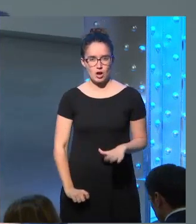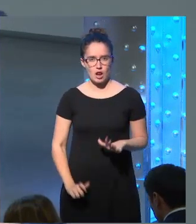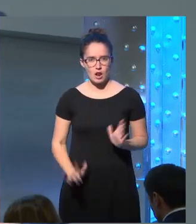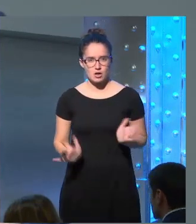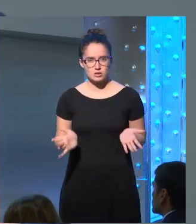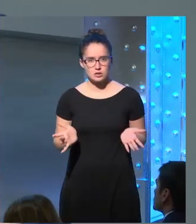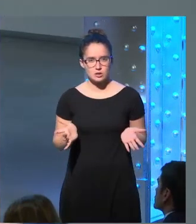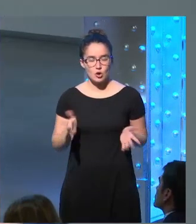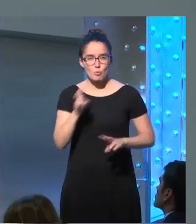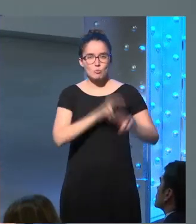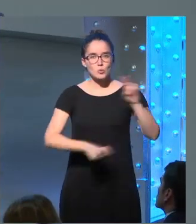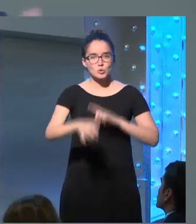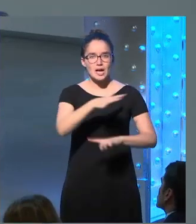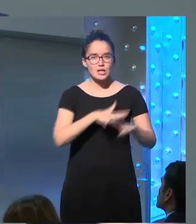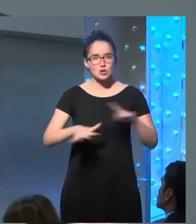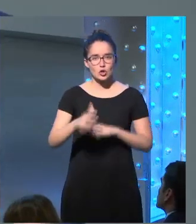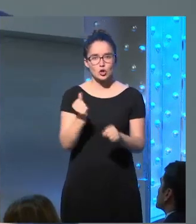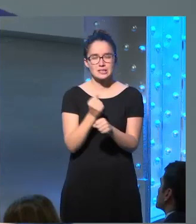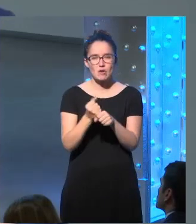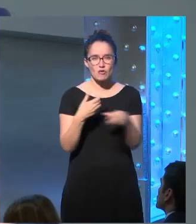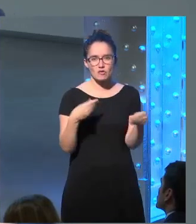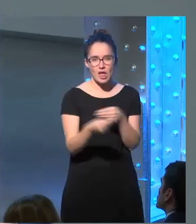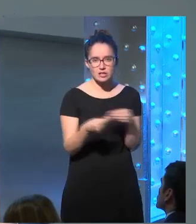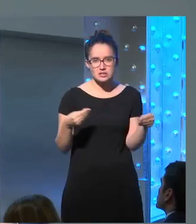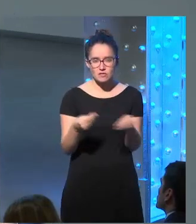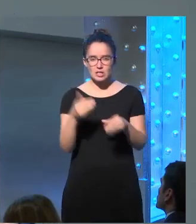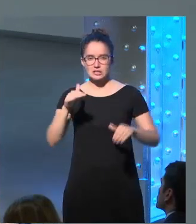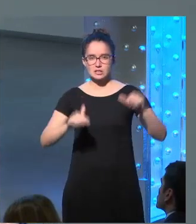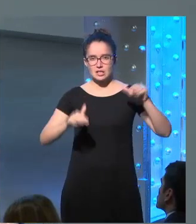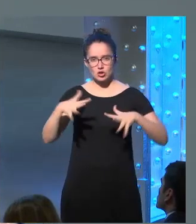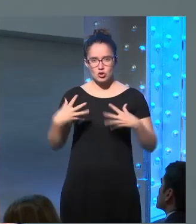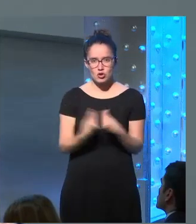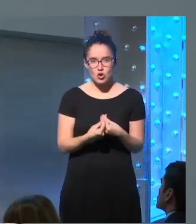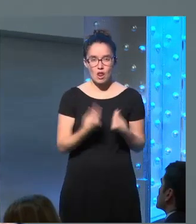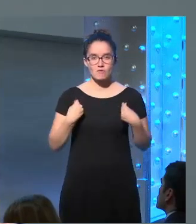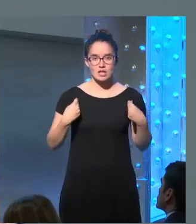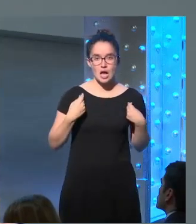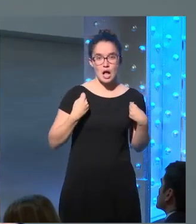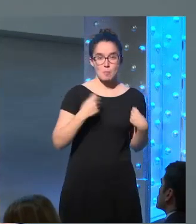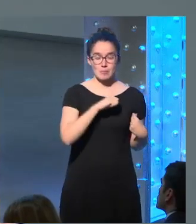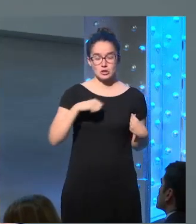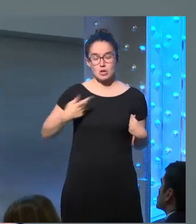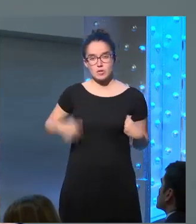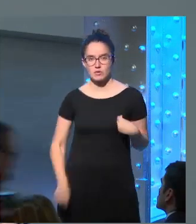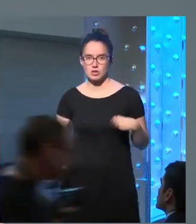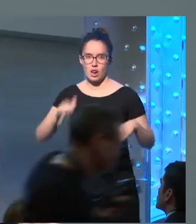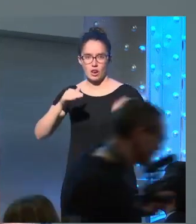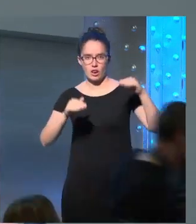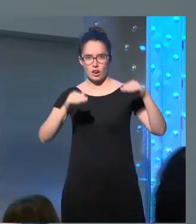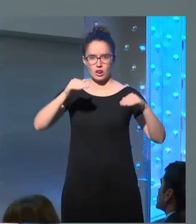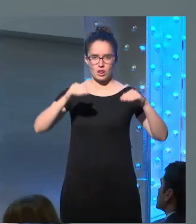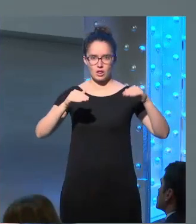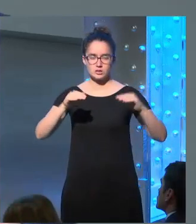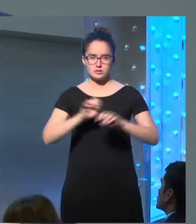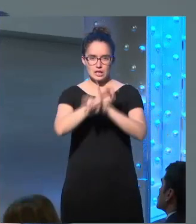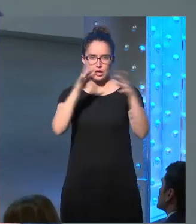develop professionally, to look for work environments that are flexible with some balance between